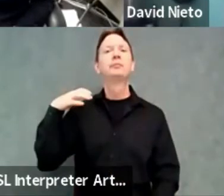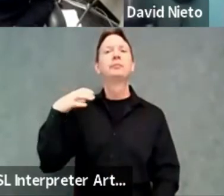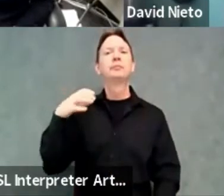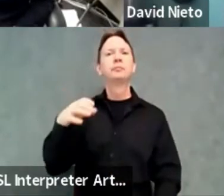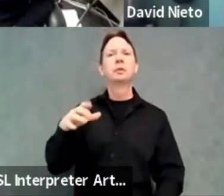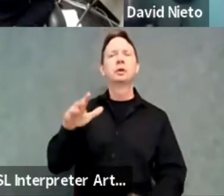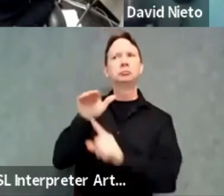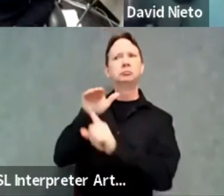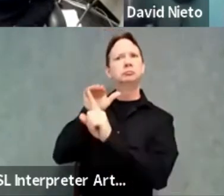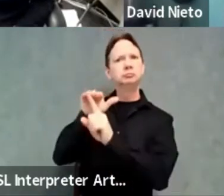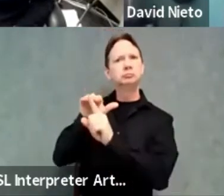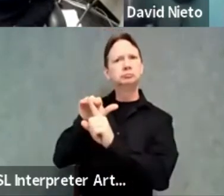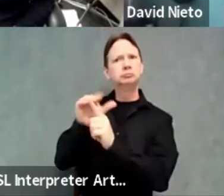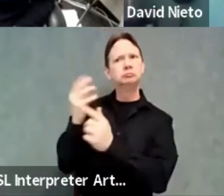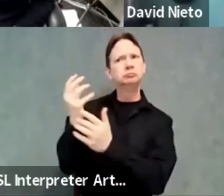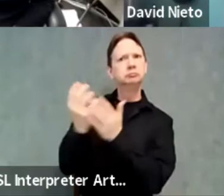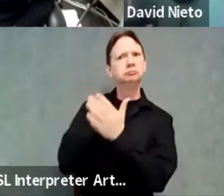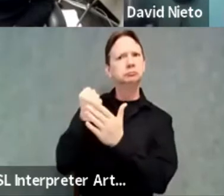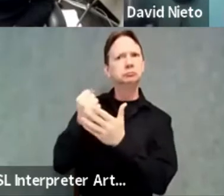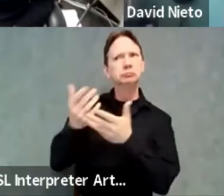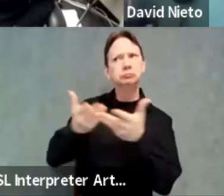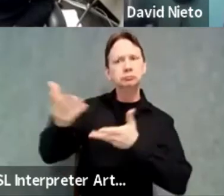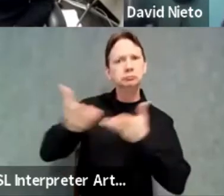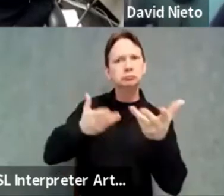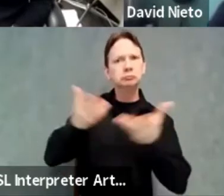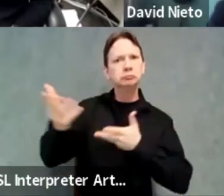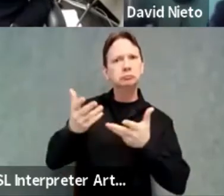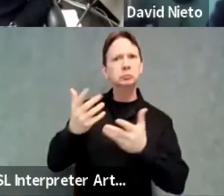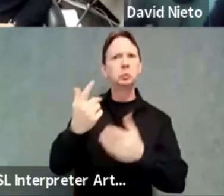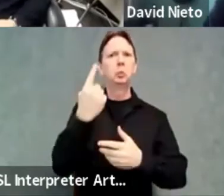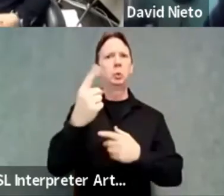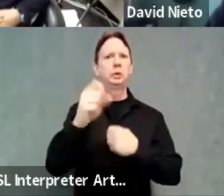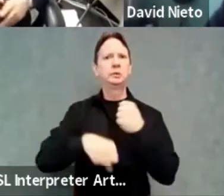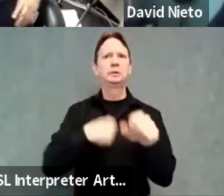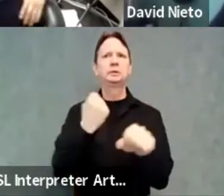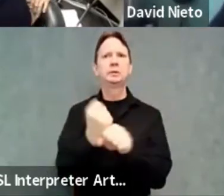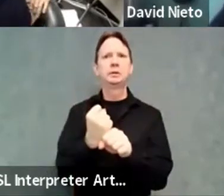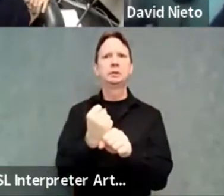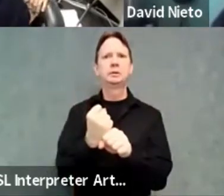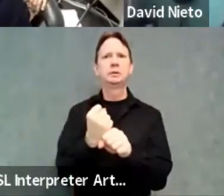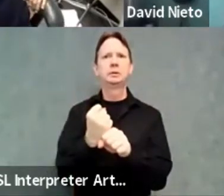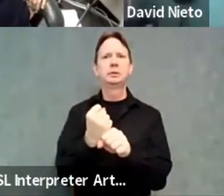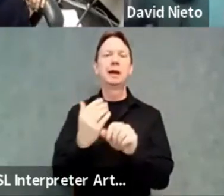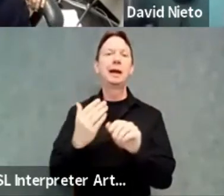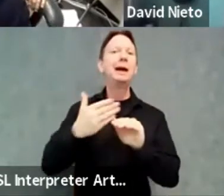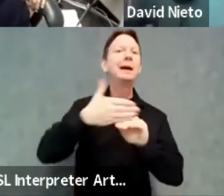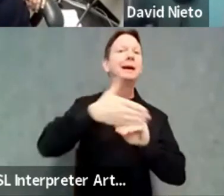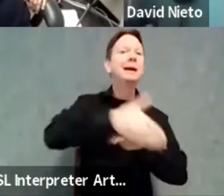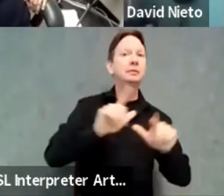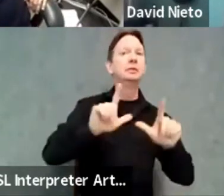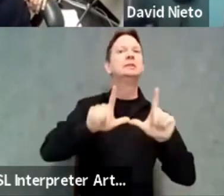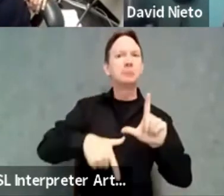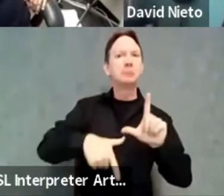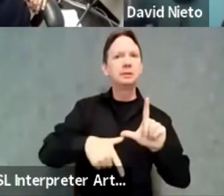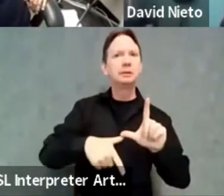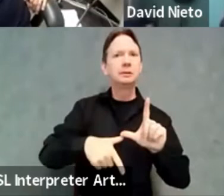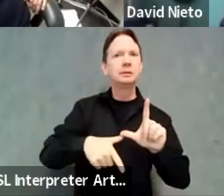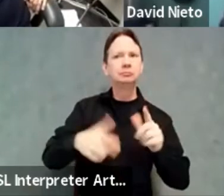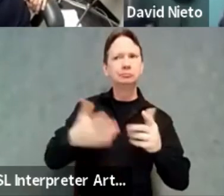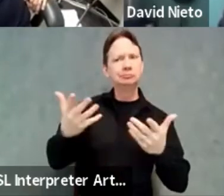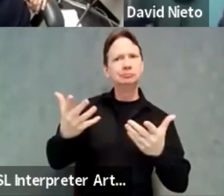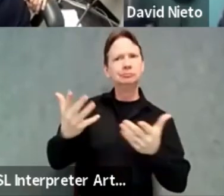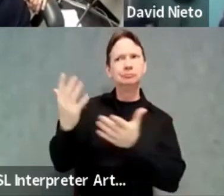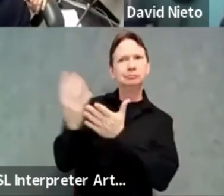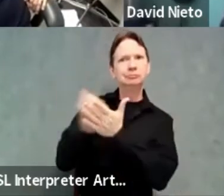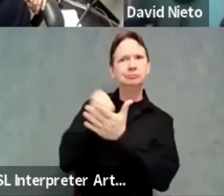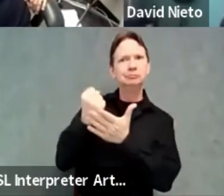with the ropes of the role and without burdening them. So that made it easier to circulate